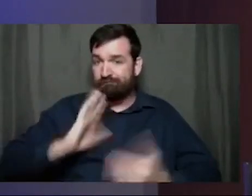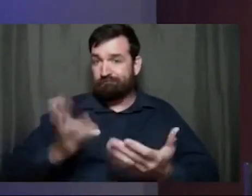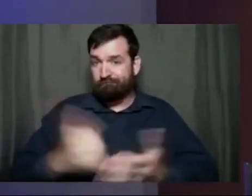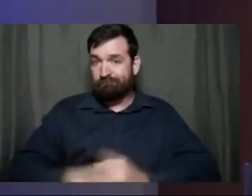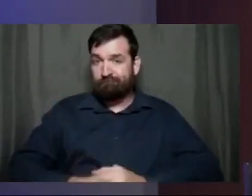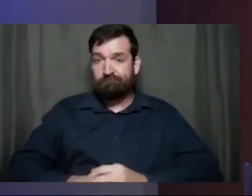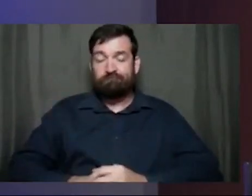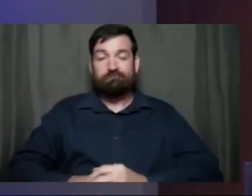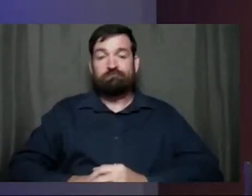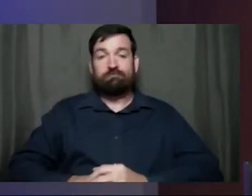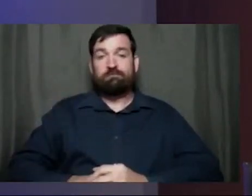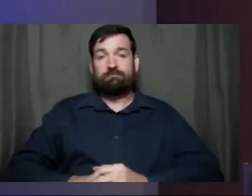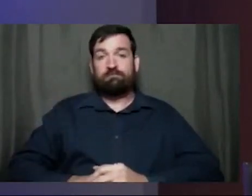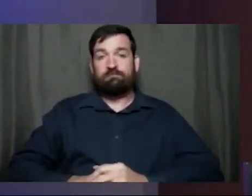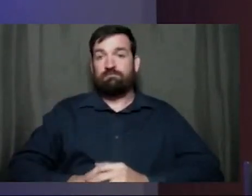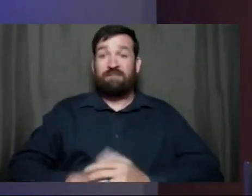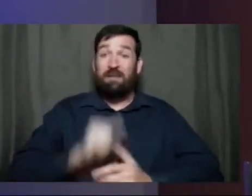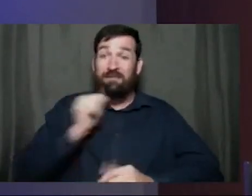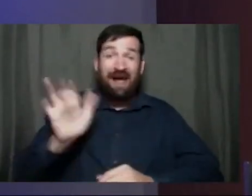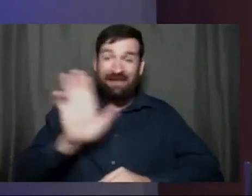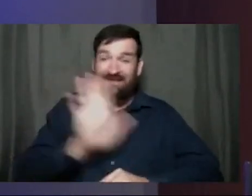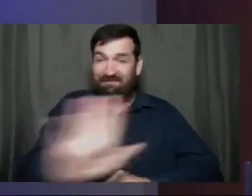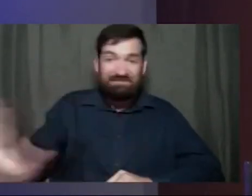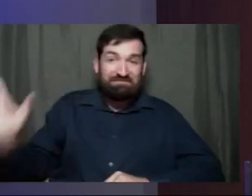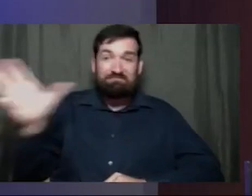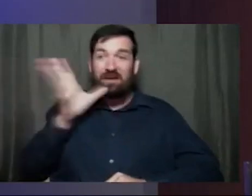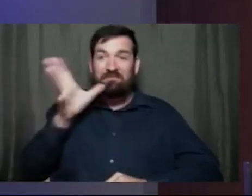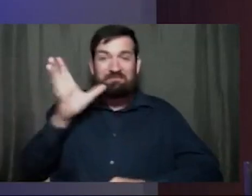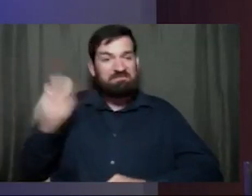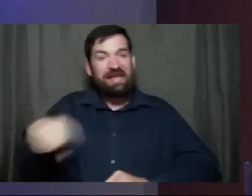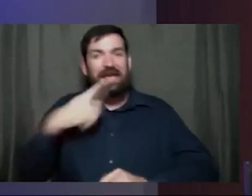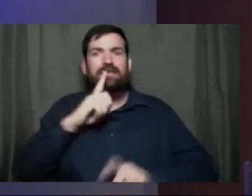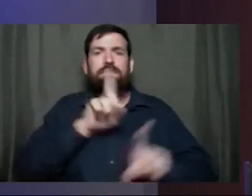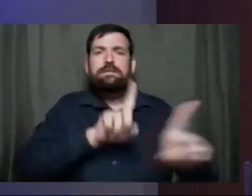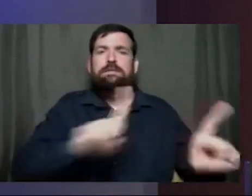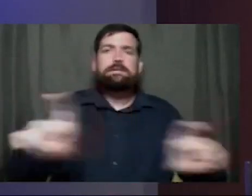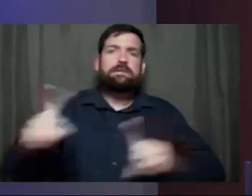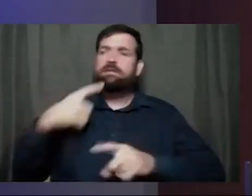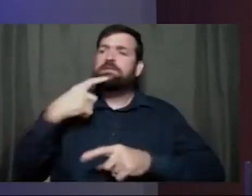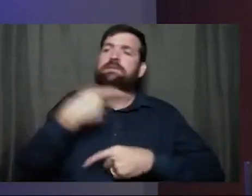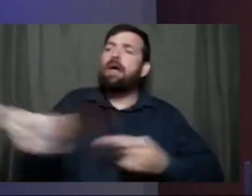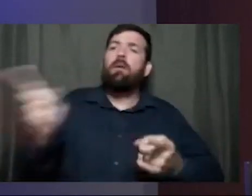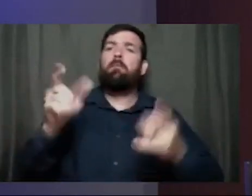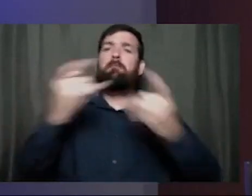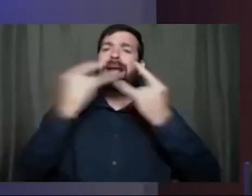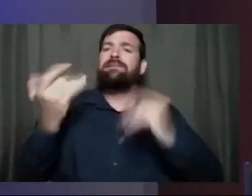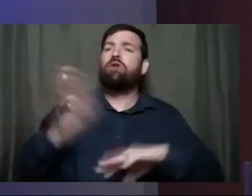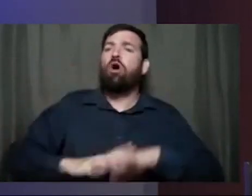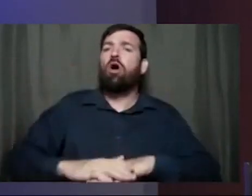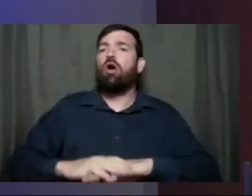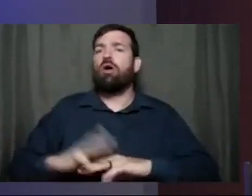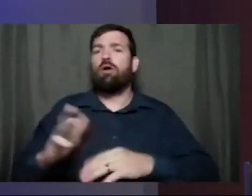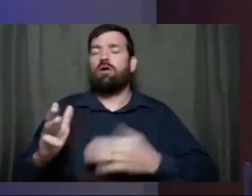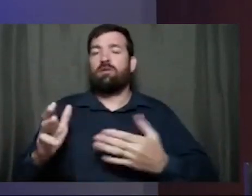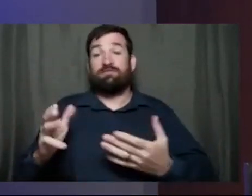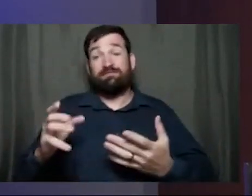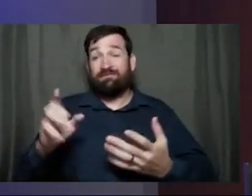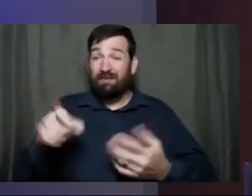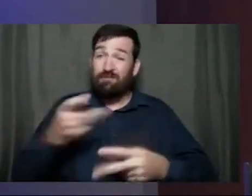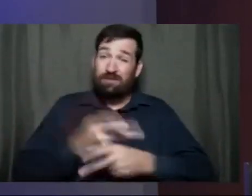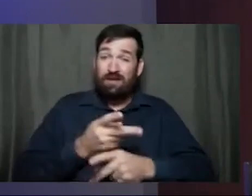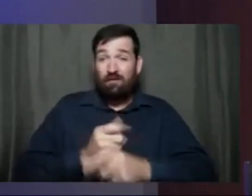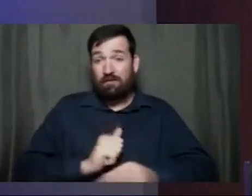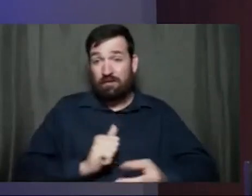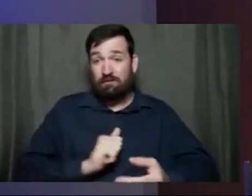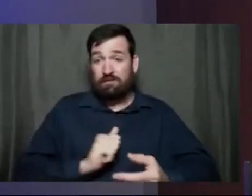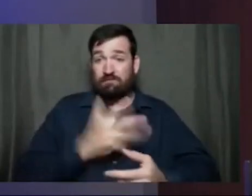I'm not everybody's mom, though. I can't run around and tell them to put their masks on. It's really just we have to take care of ourselves and the people around us